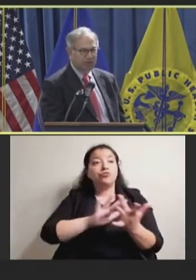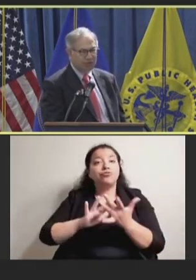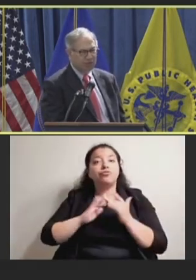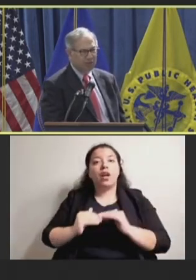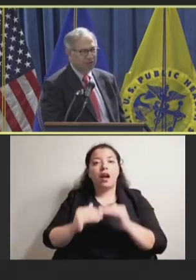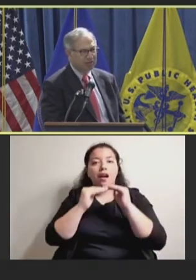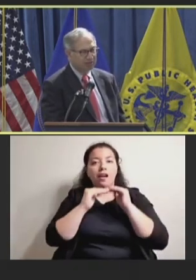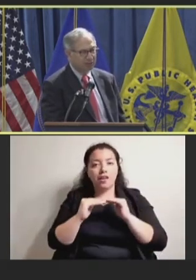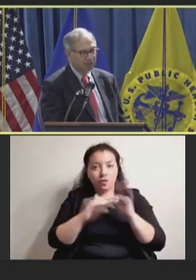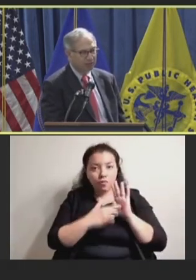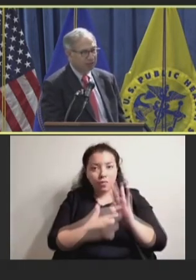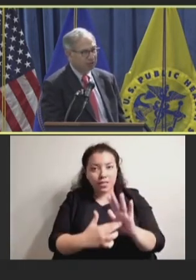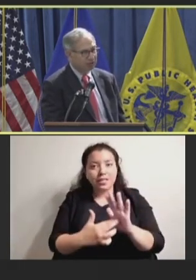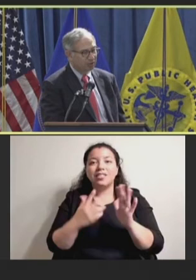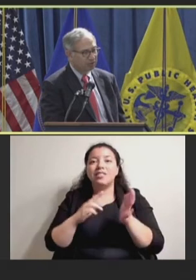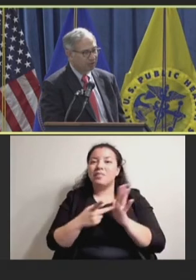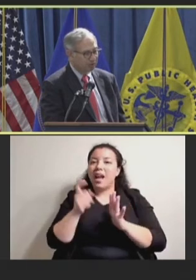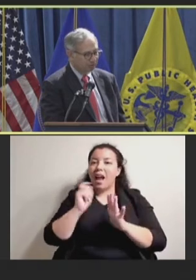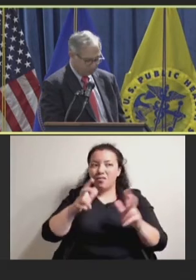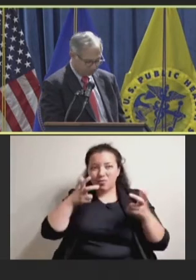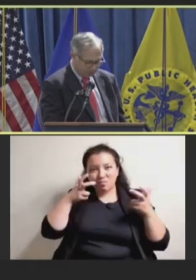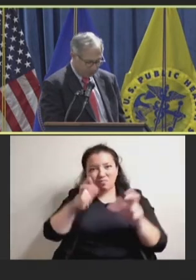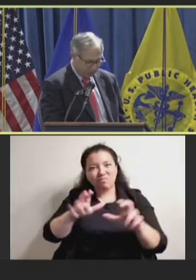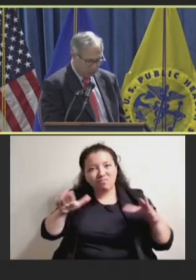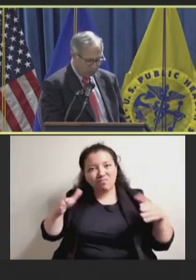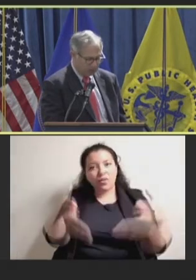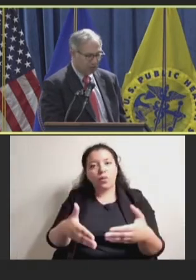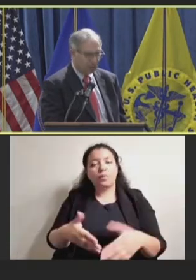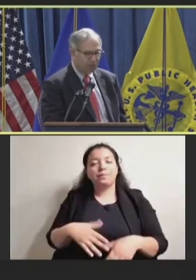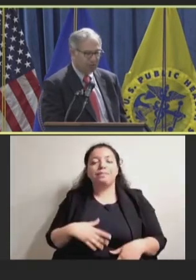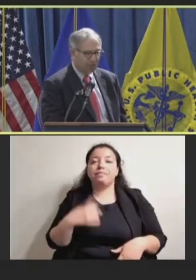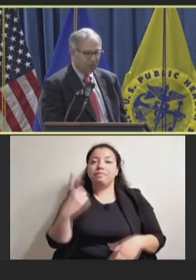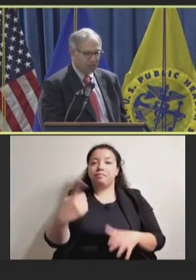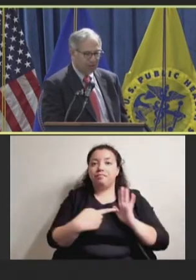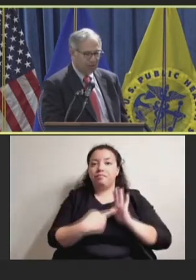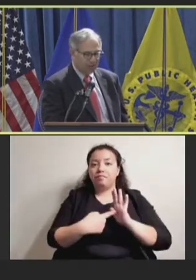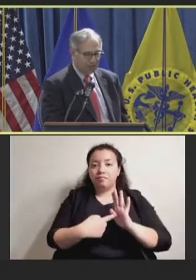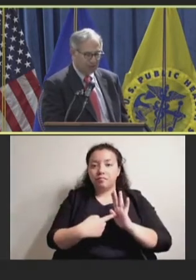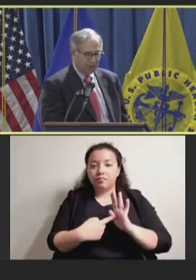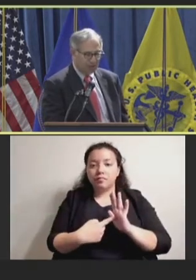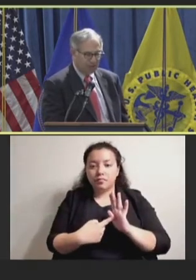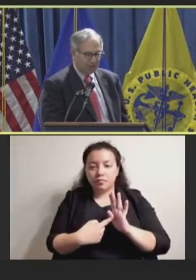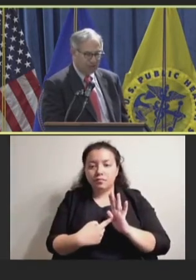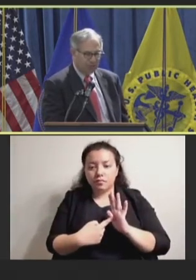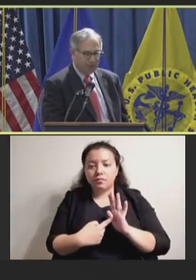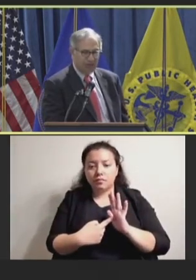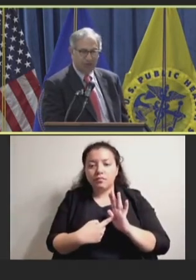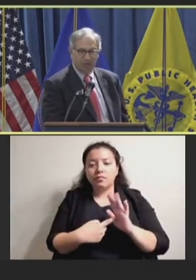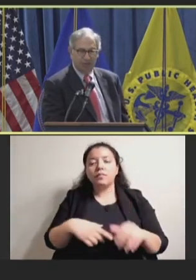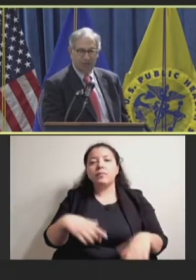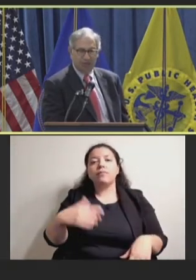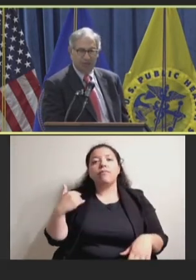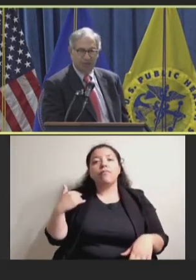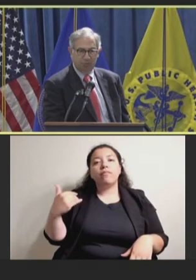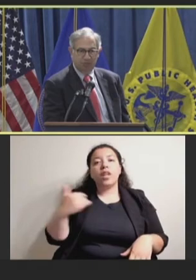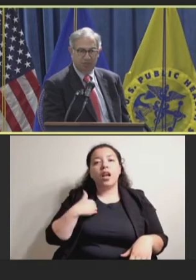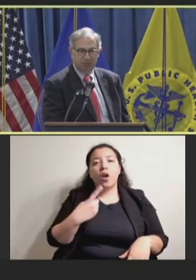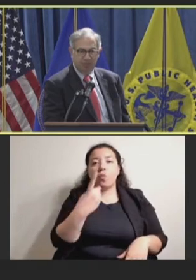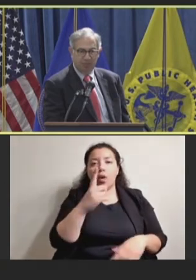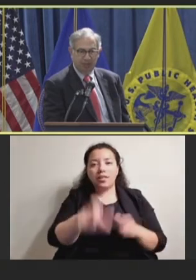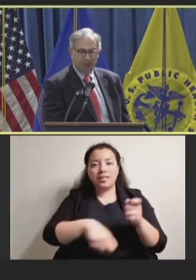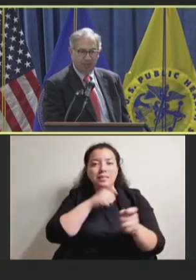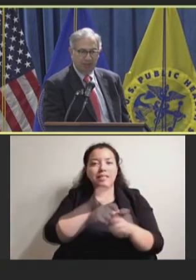do this. And I'll give you the example of another study I was involved. HPTN-083 is a study of injectable cabotegravir for HIV